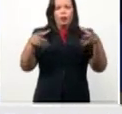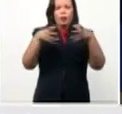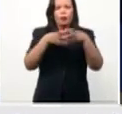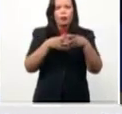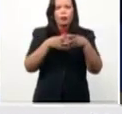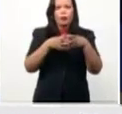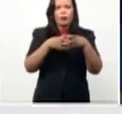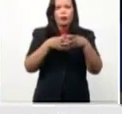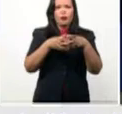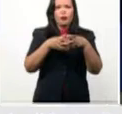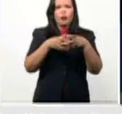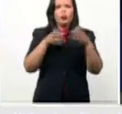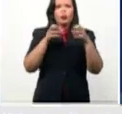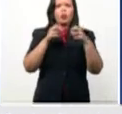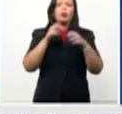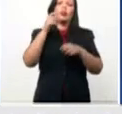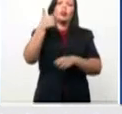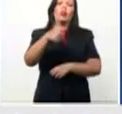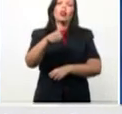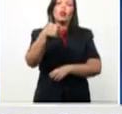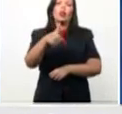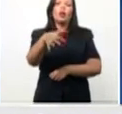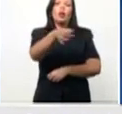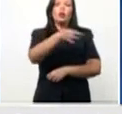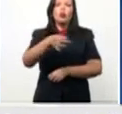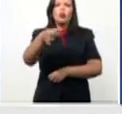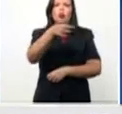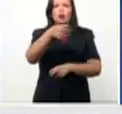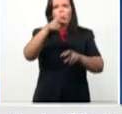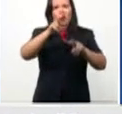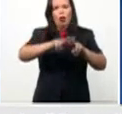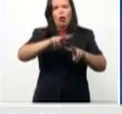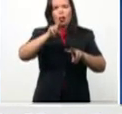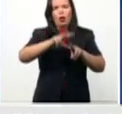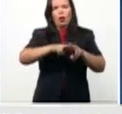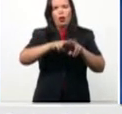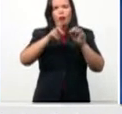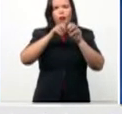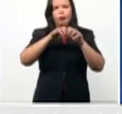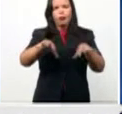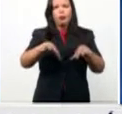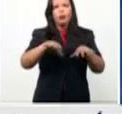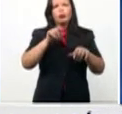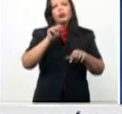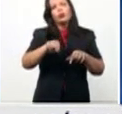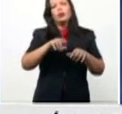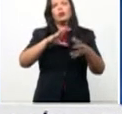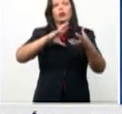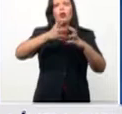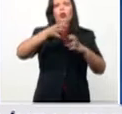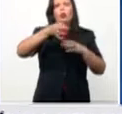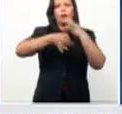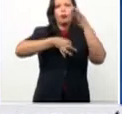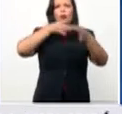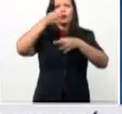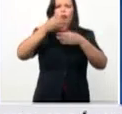These 18 cases are distributed in 10 municipalities, and